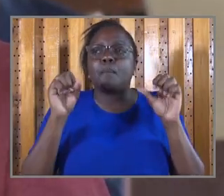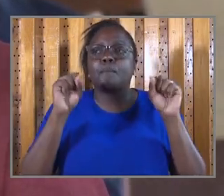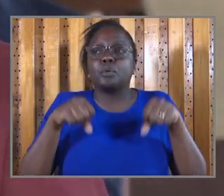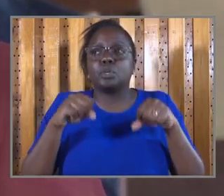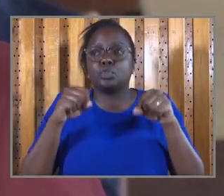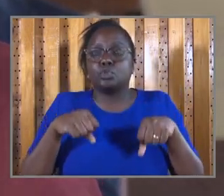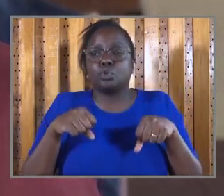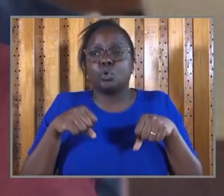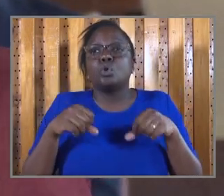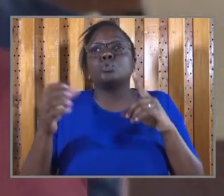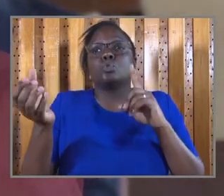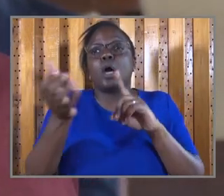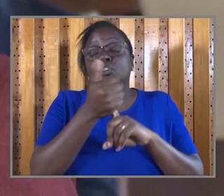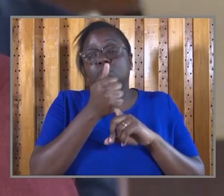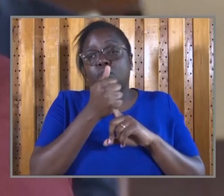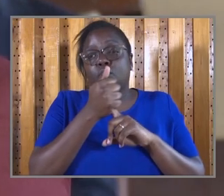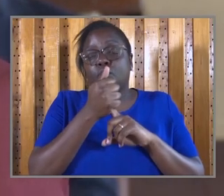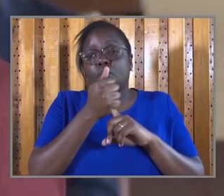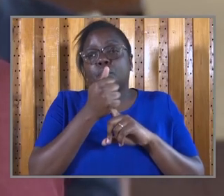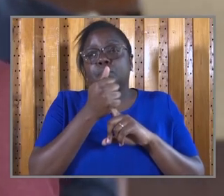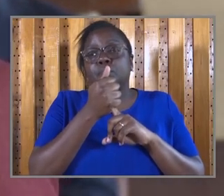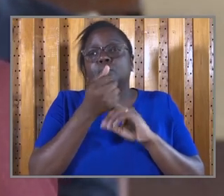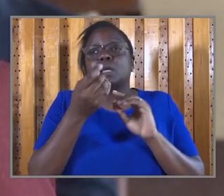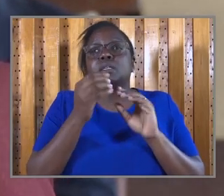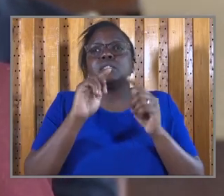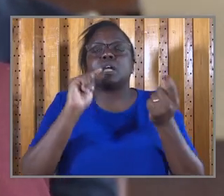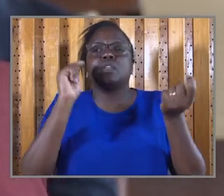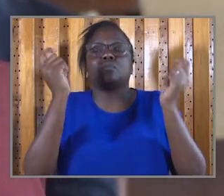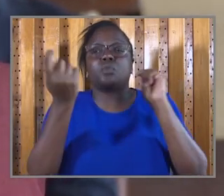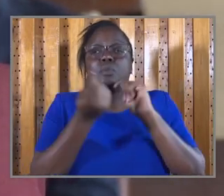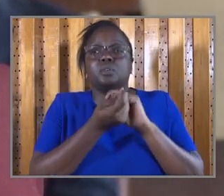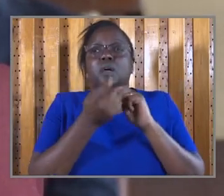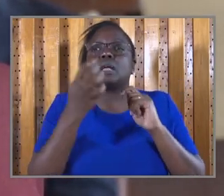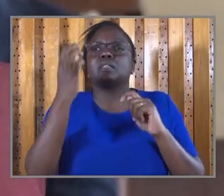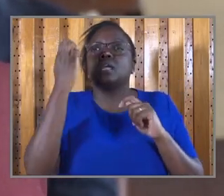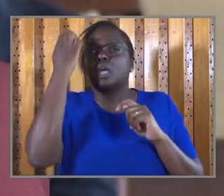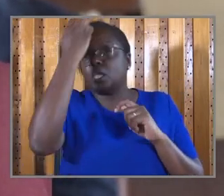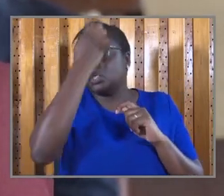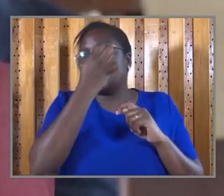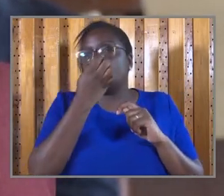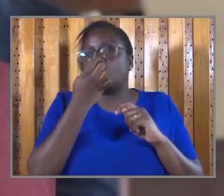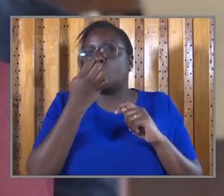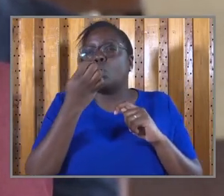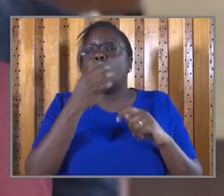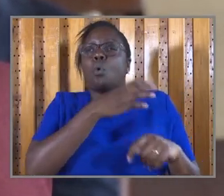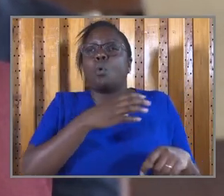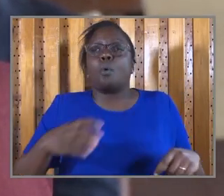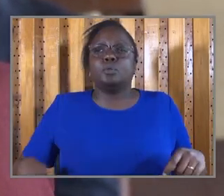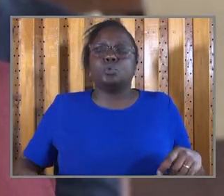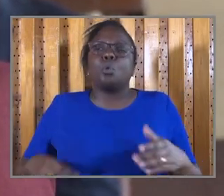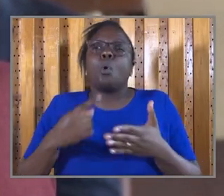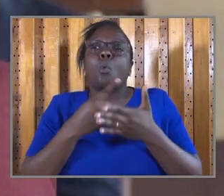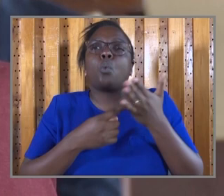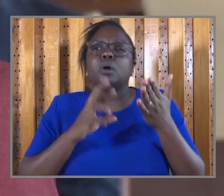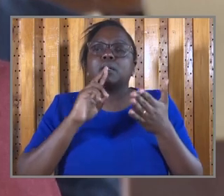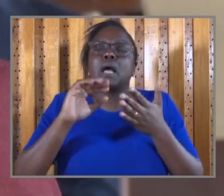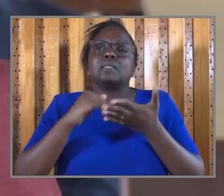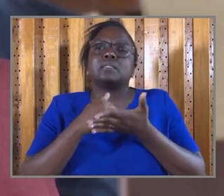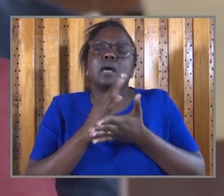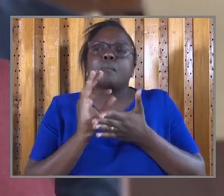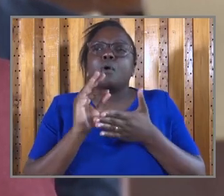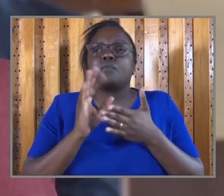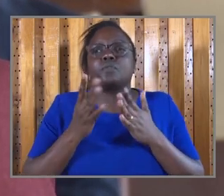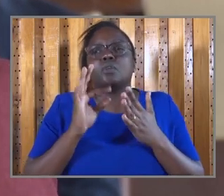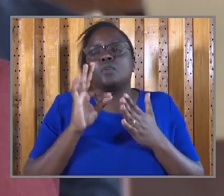transformations. So my question is, as the EU Commission, what are some of the initiatives that you